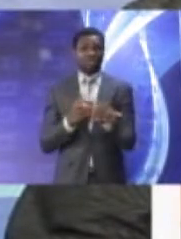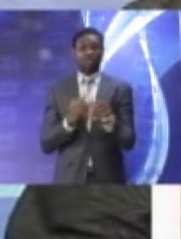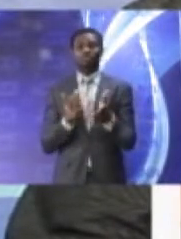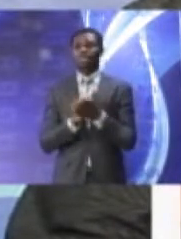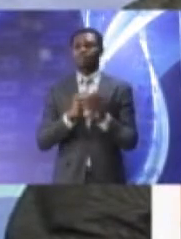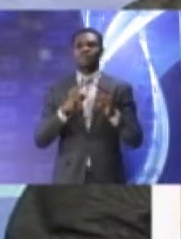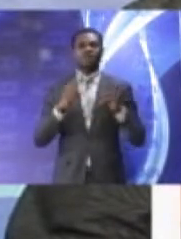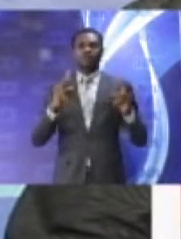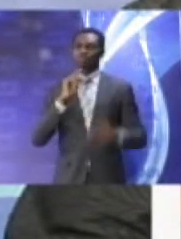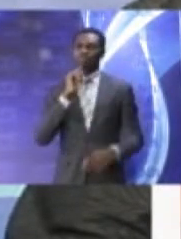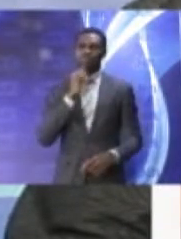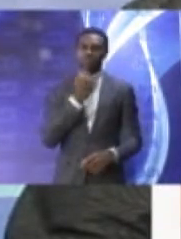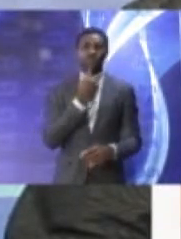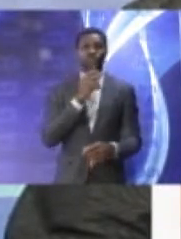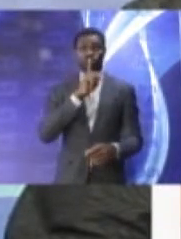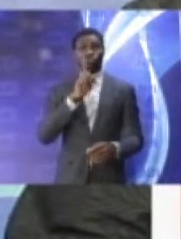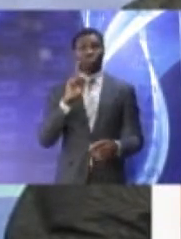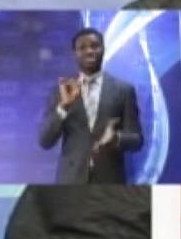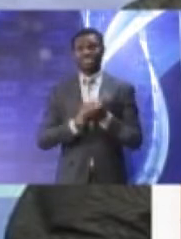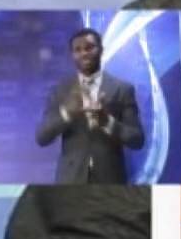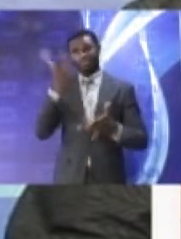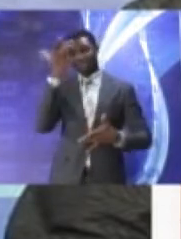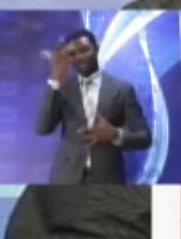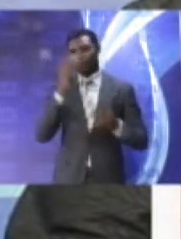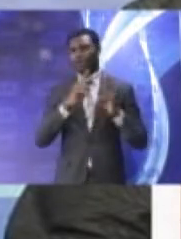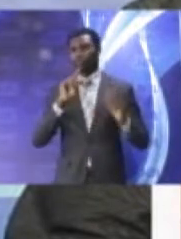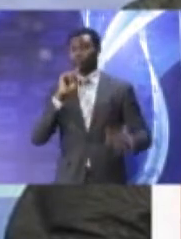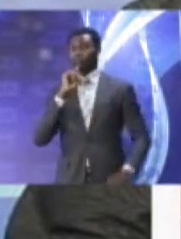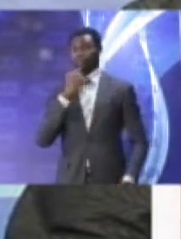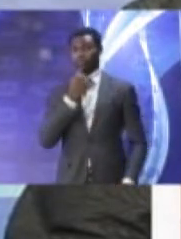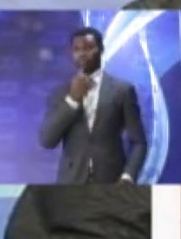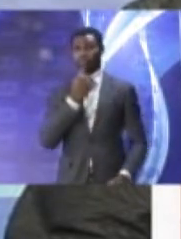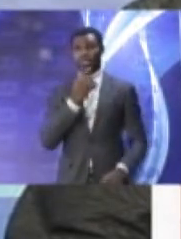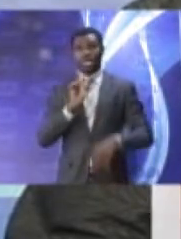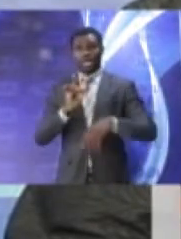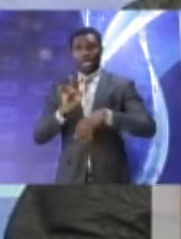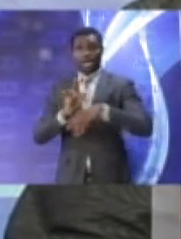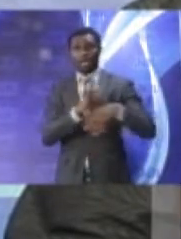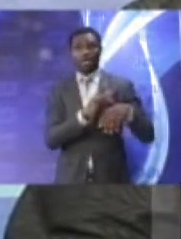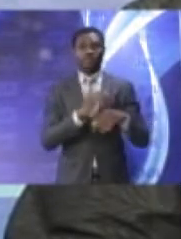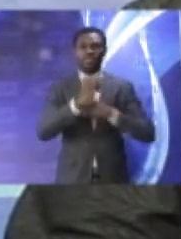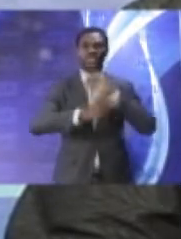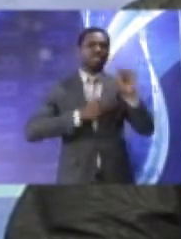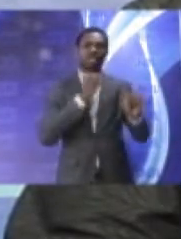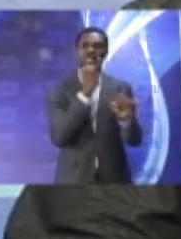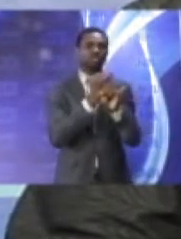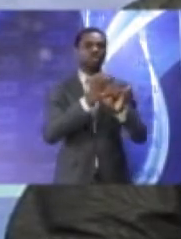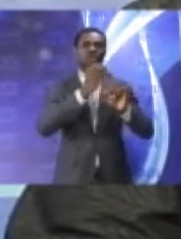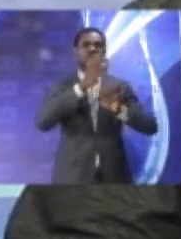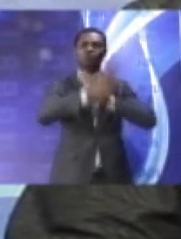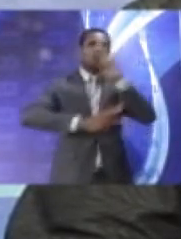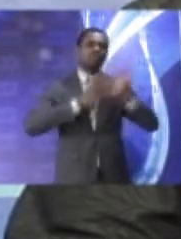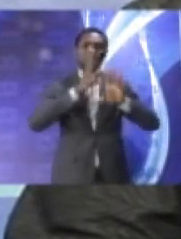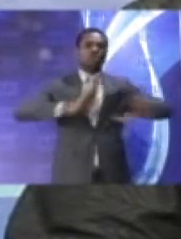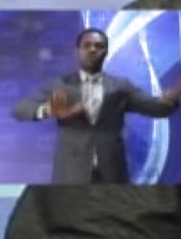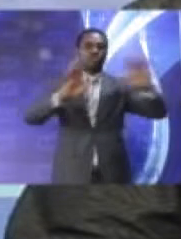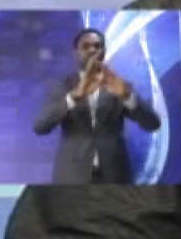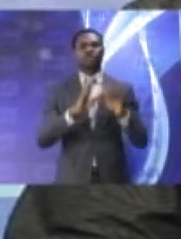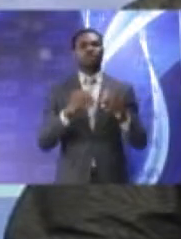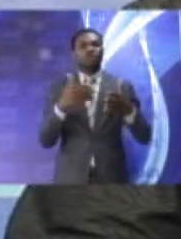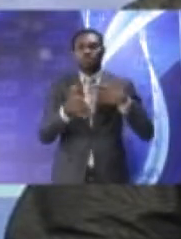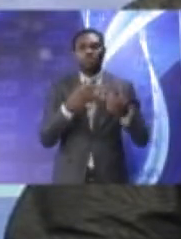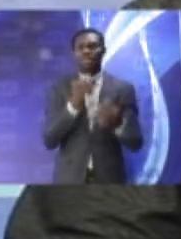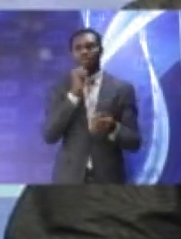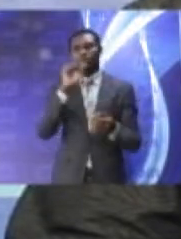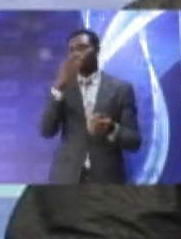severe. It's a notifiable disease because its impact cuts across international boundaries. So it's a transboundary animal